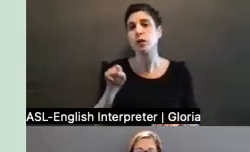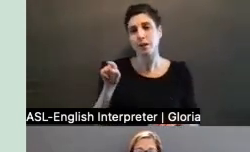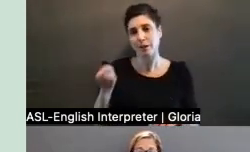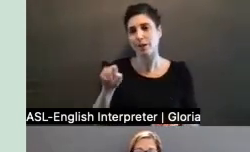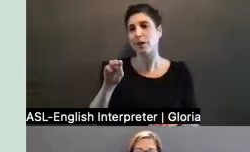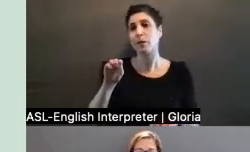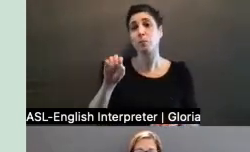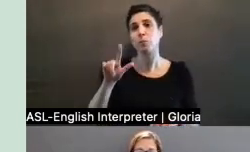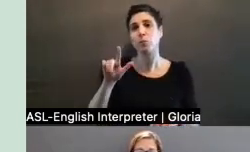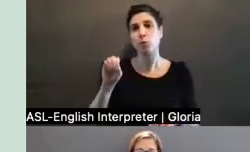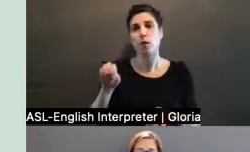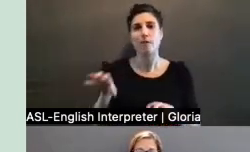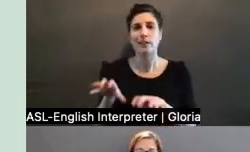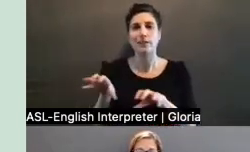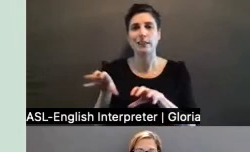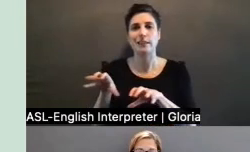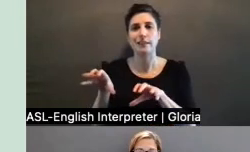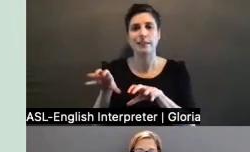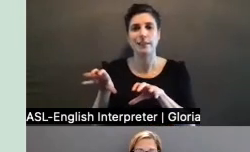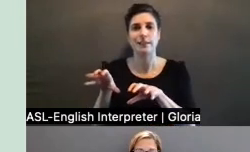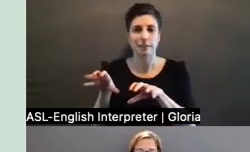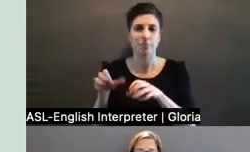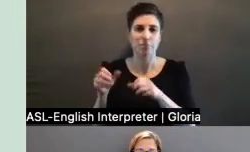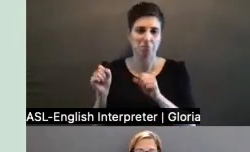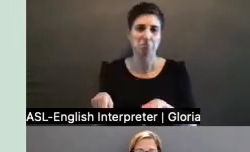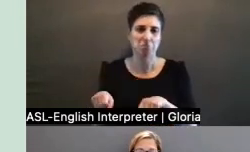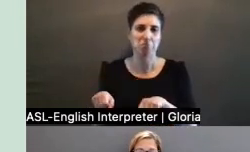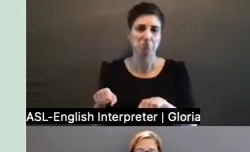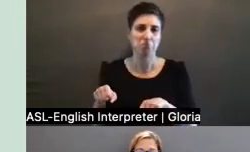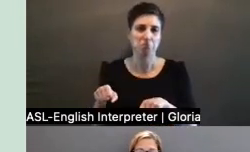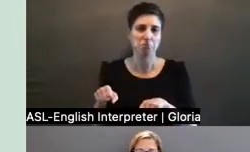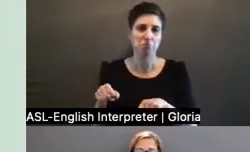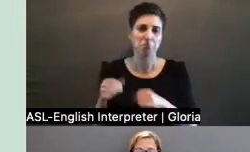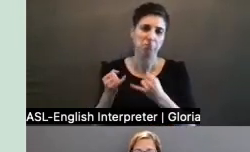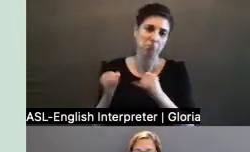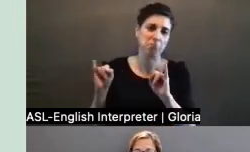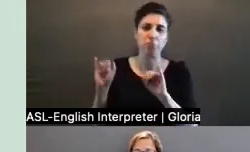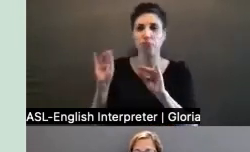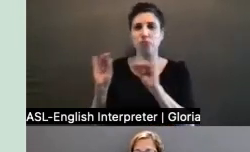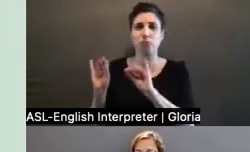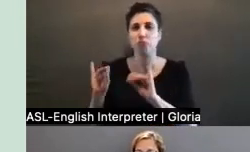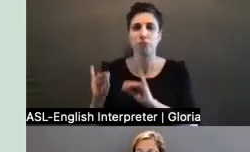between sessions. So if you have any questions or you want to join up, just get in touch with me